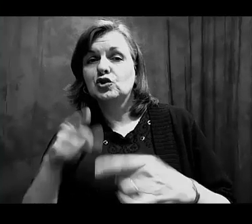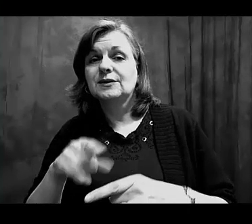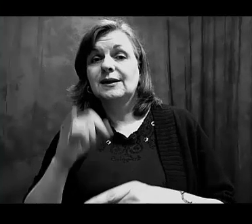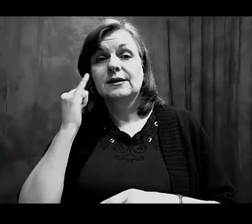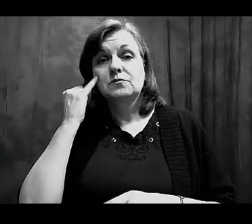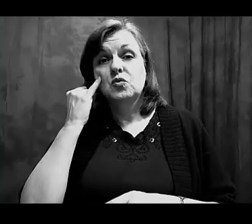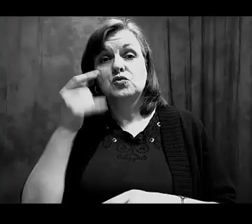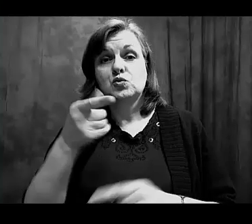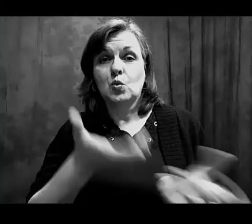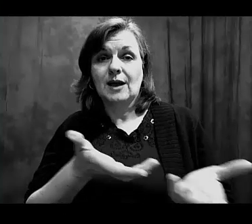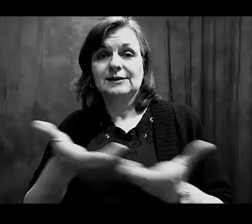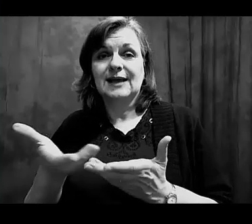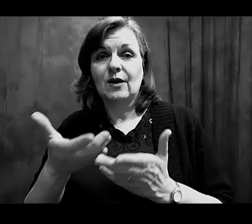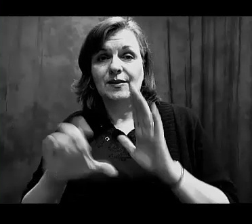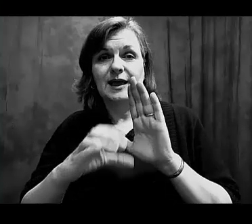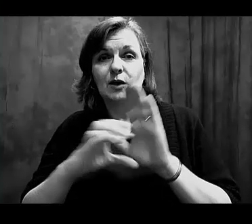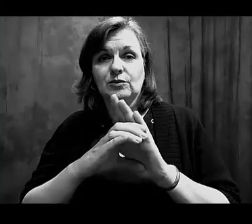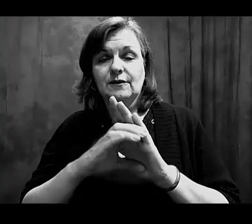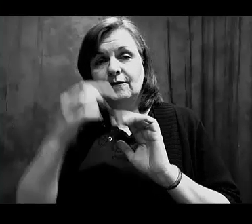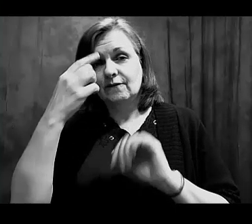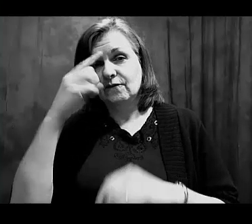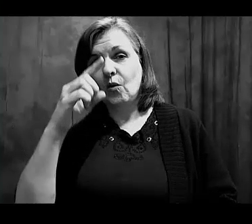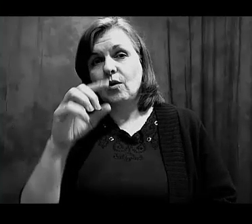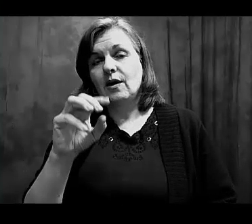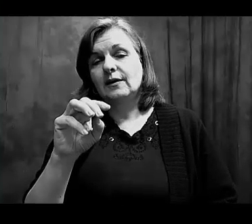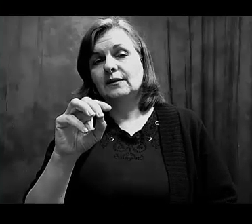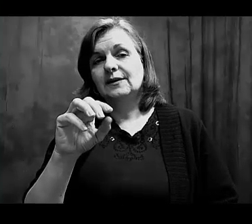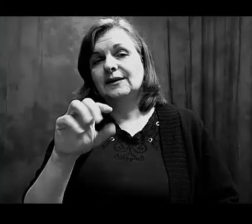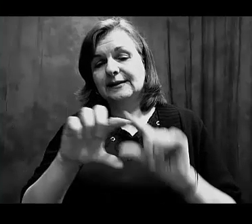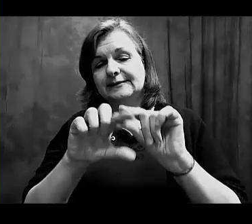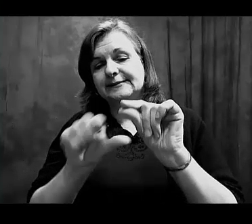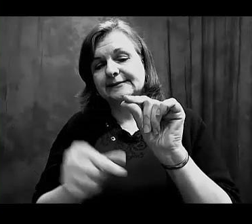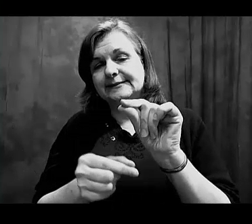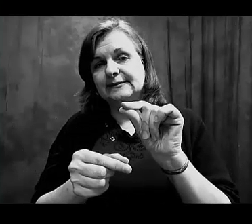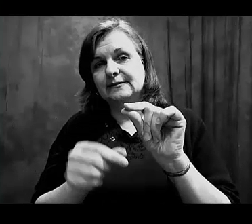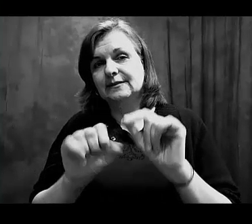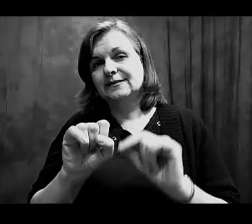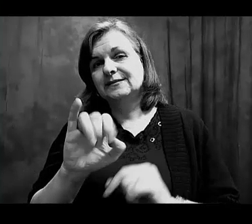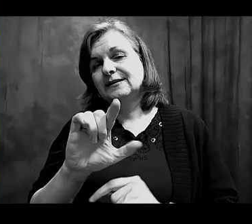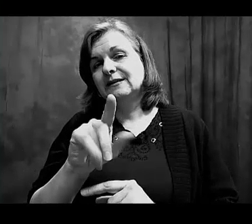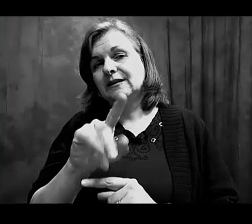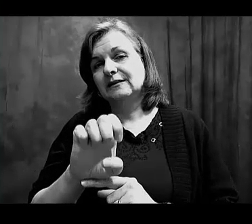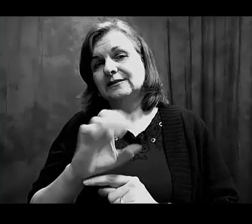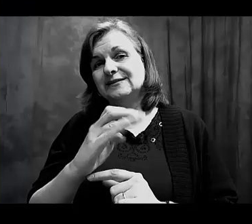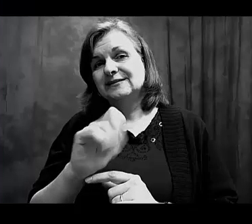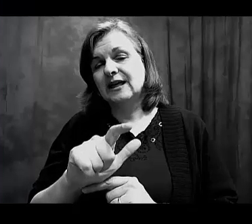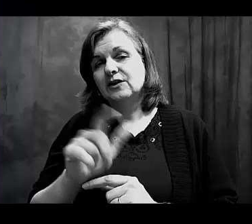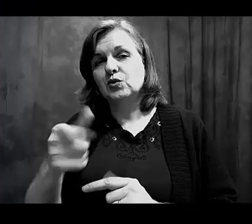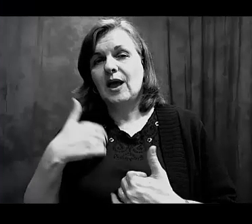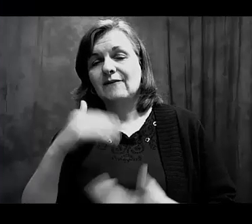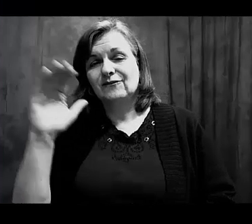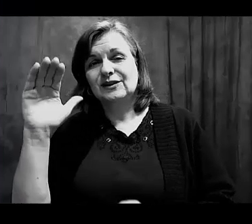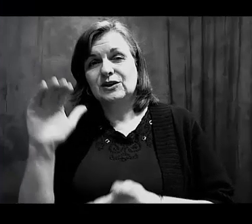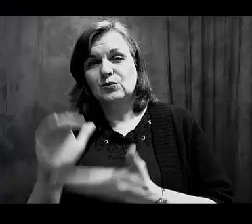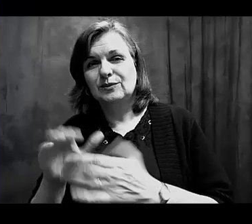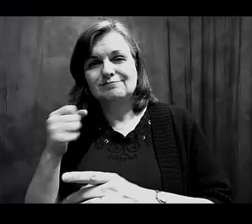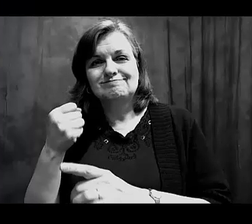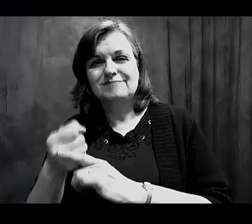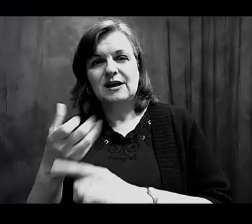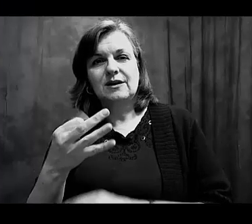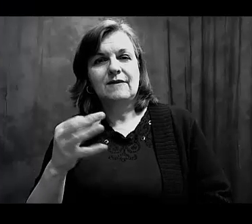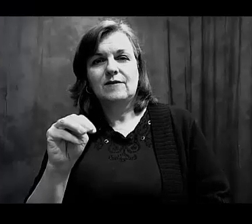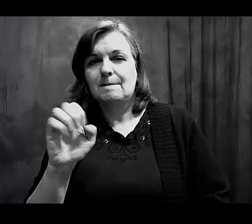you actually have a decreased susceptibility to malaria exposure. We'll talk about this more later. Very